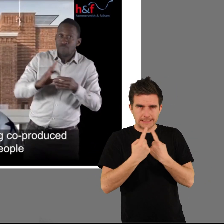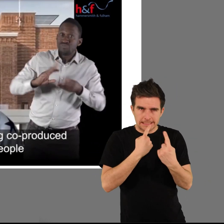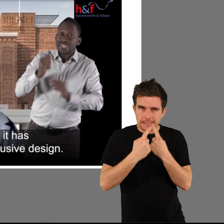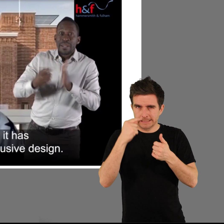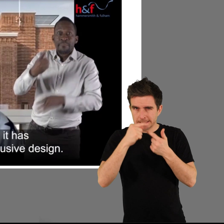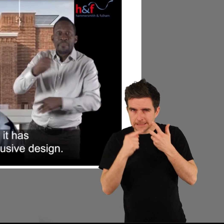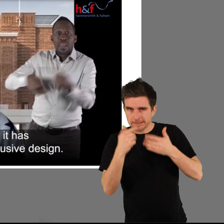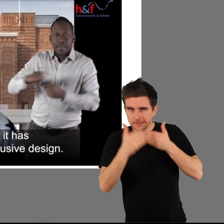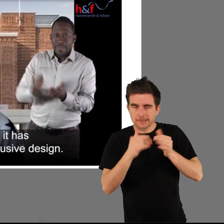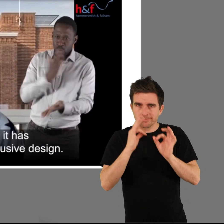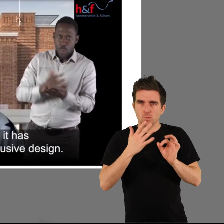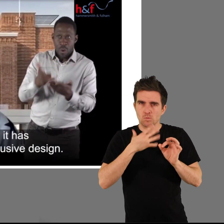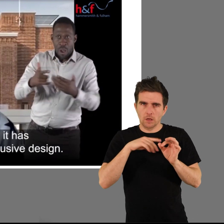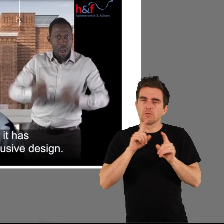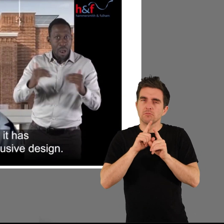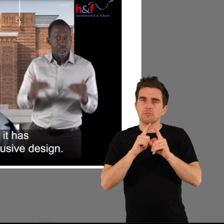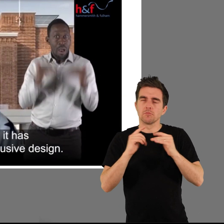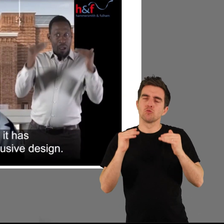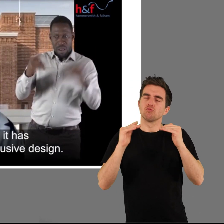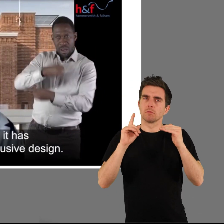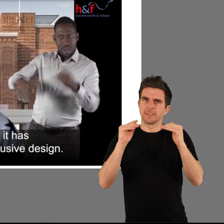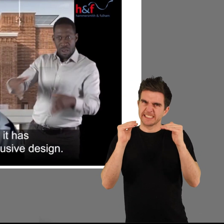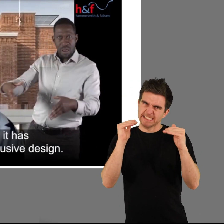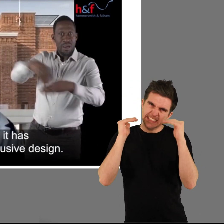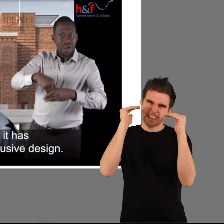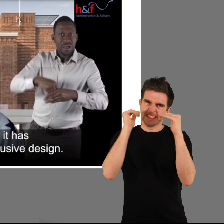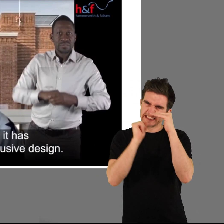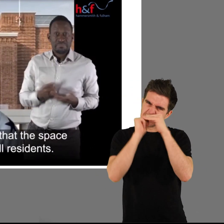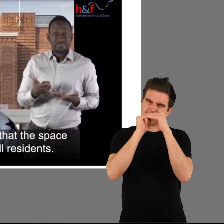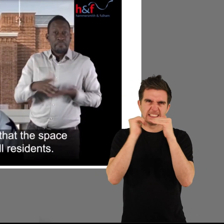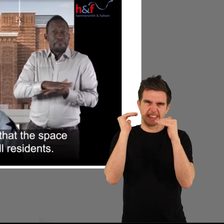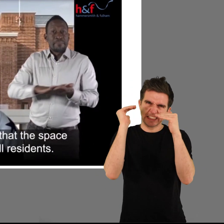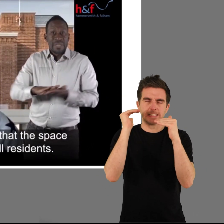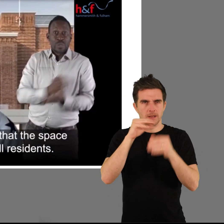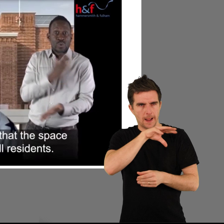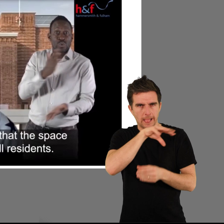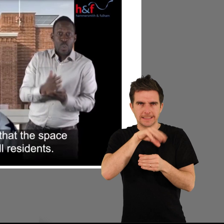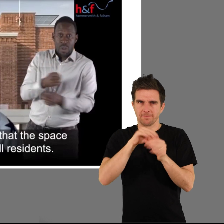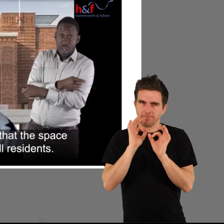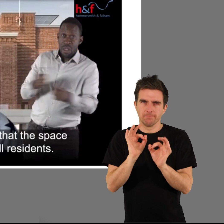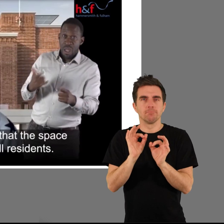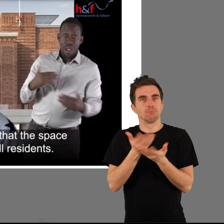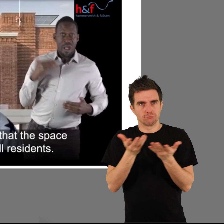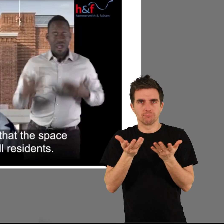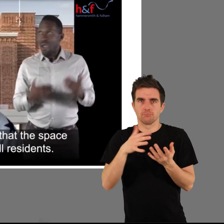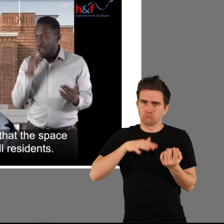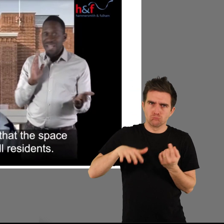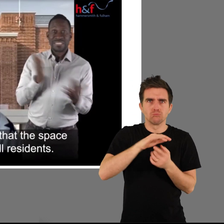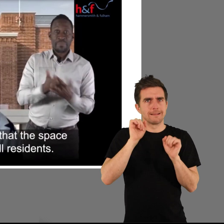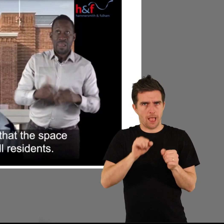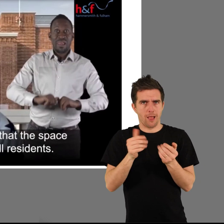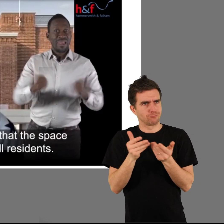people to make sure that it has the highest levels of inclusive design. This means making sure that the space will be accessible to